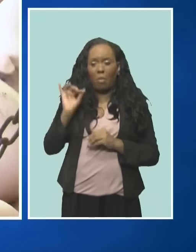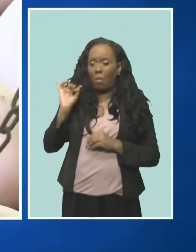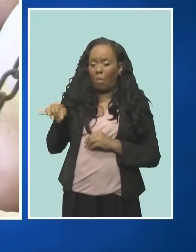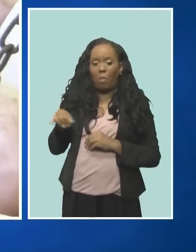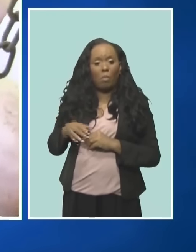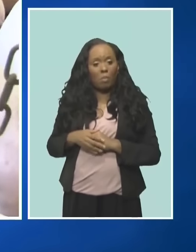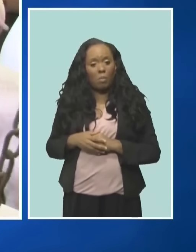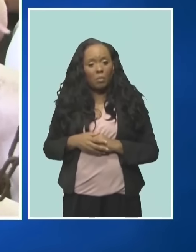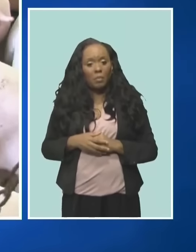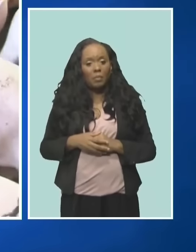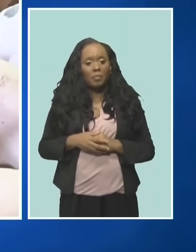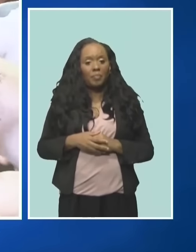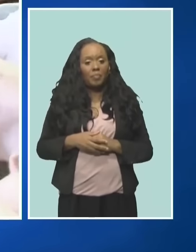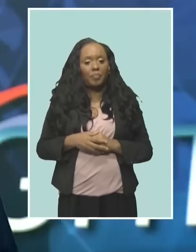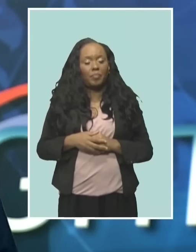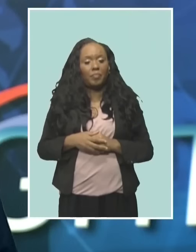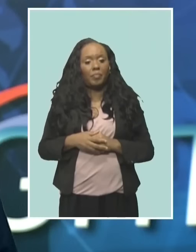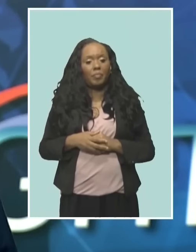the Business Report.